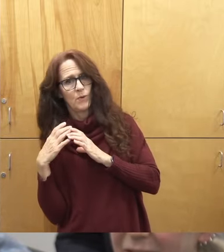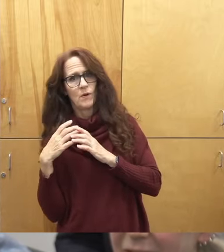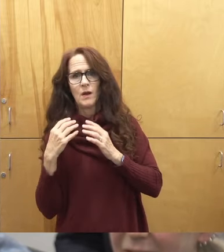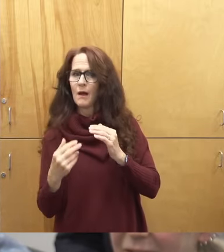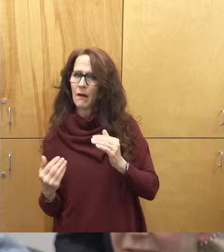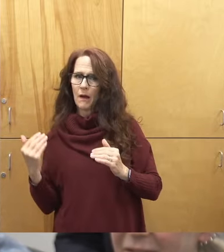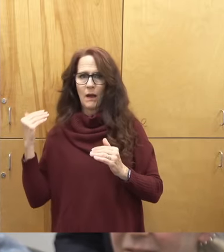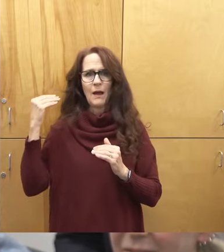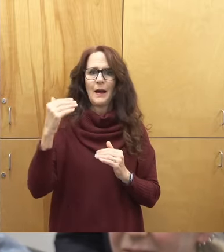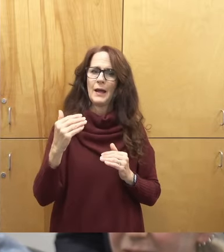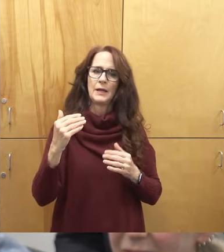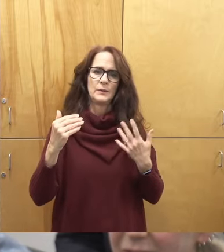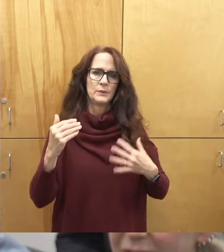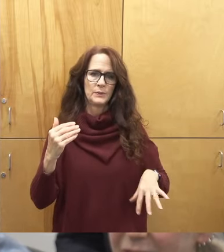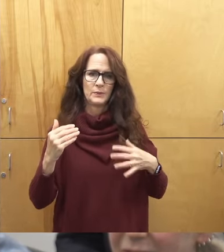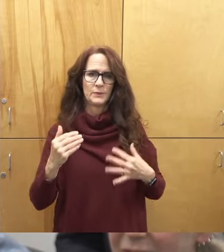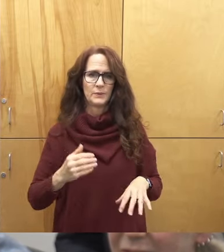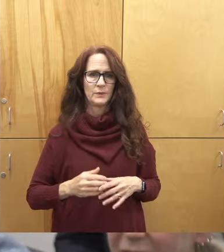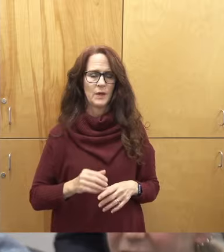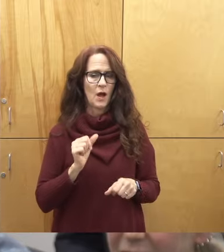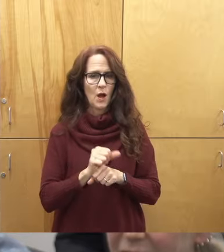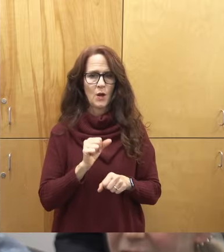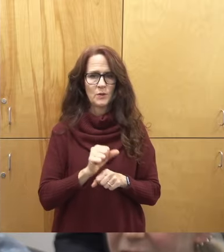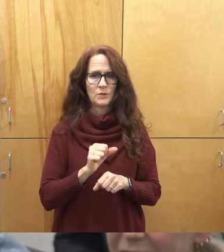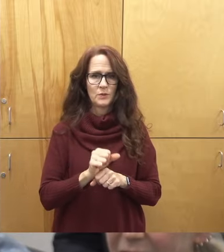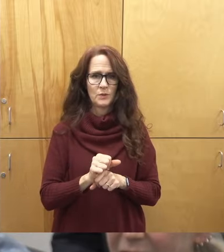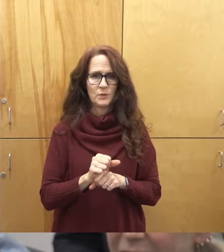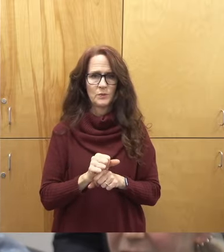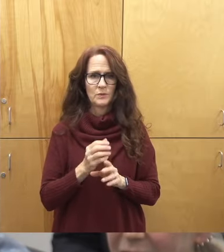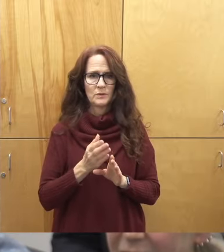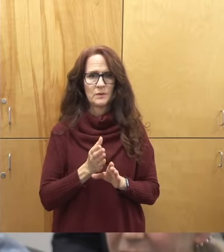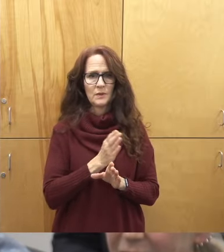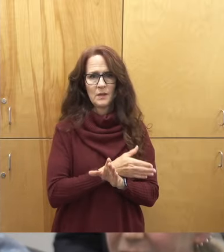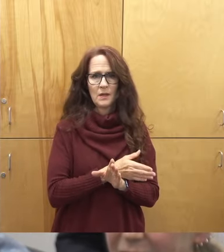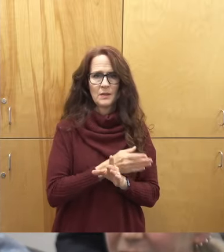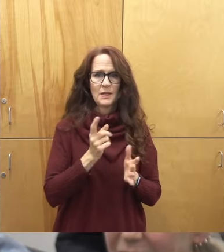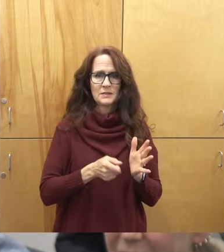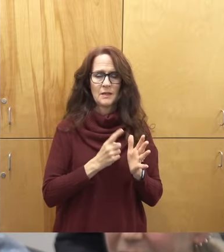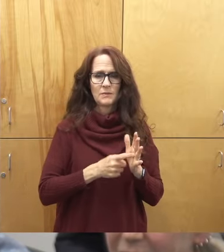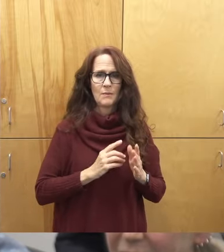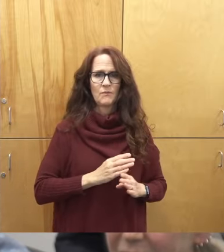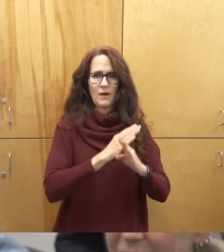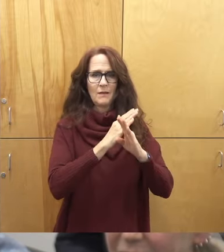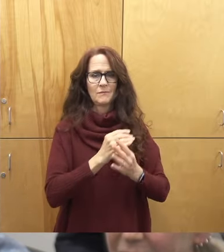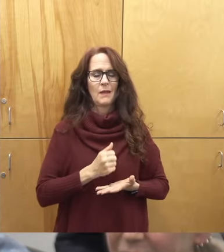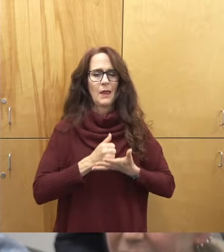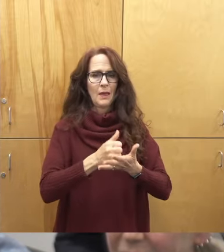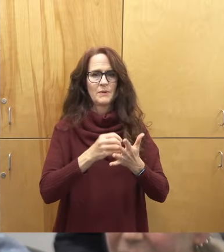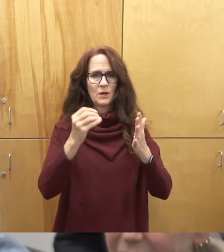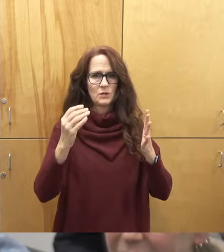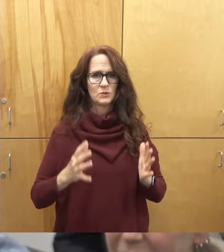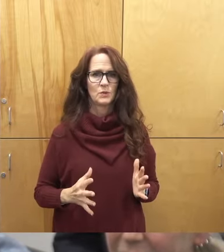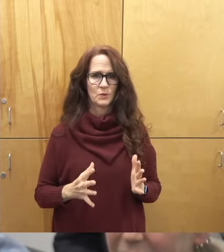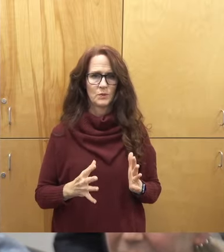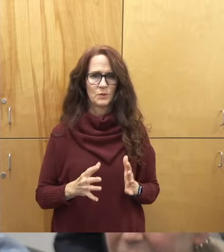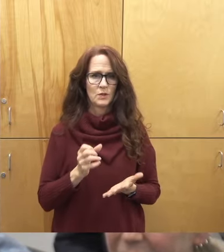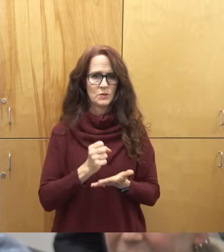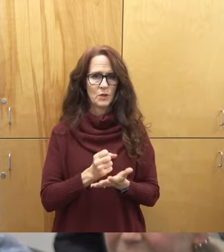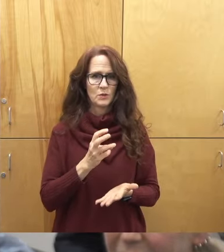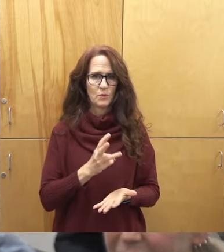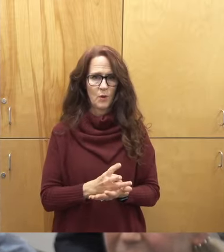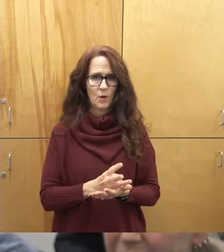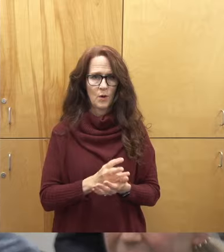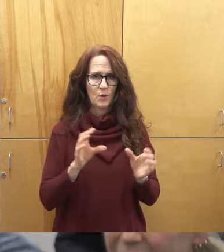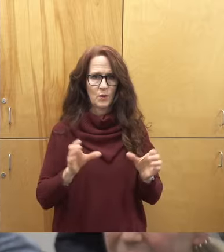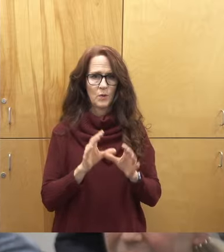high, and our duties as assigned cripple us sometimes from helping our students. Social workers are doing